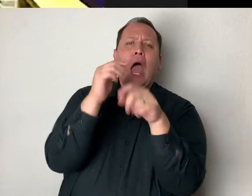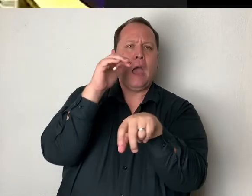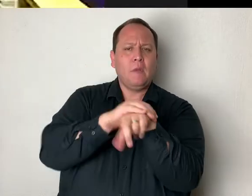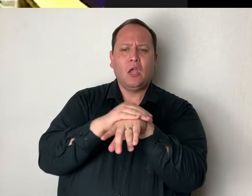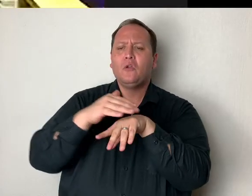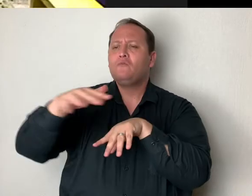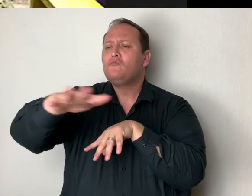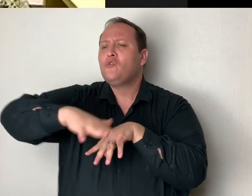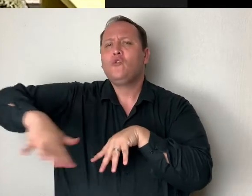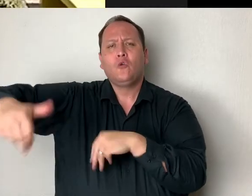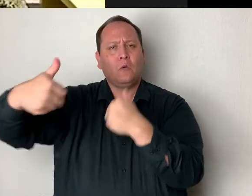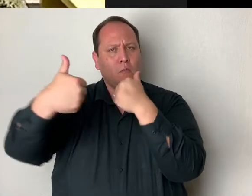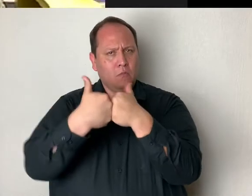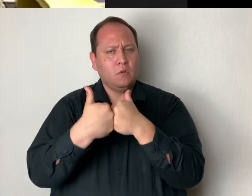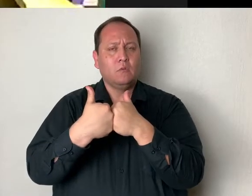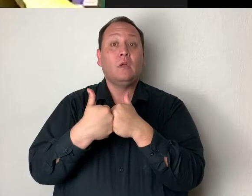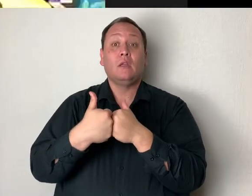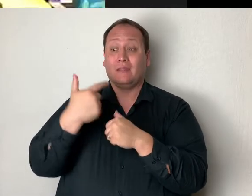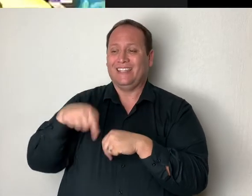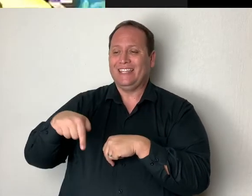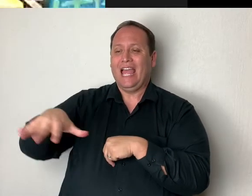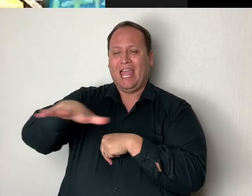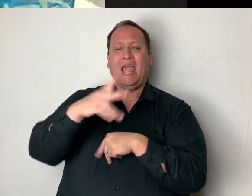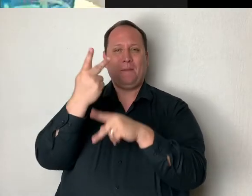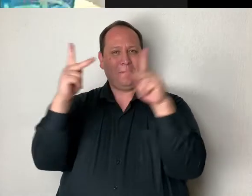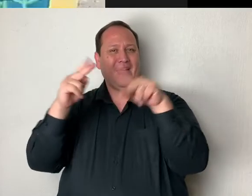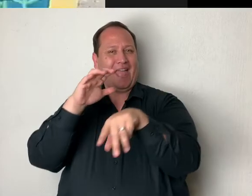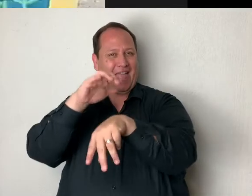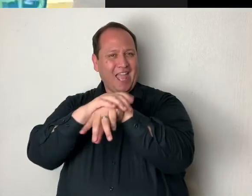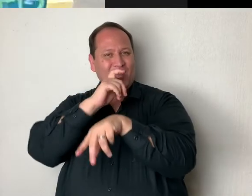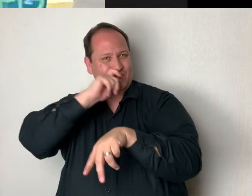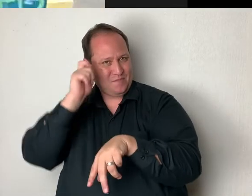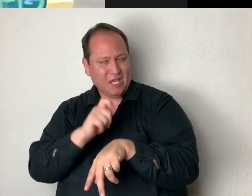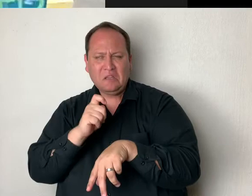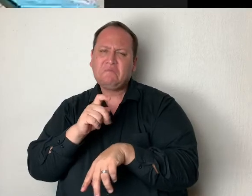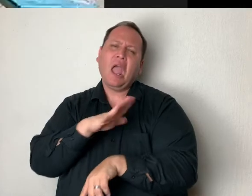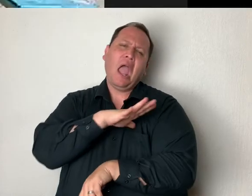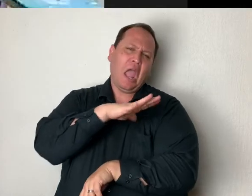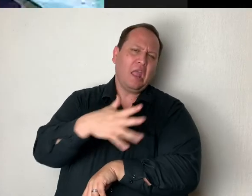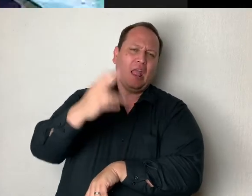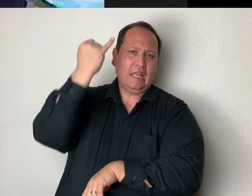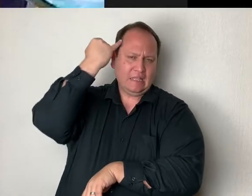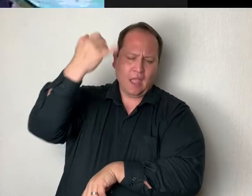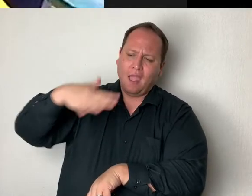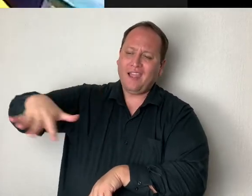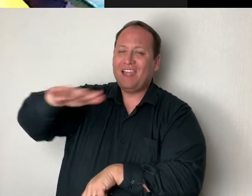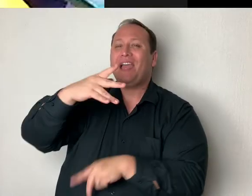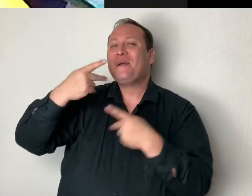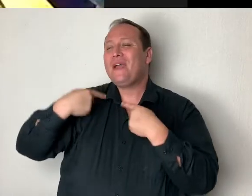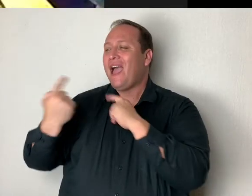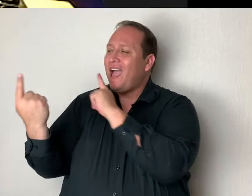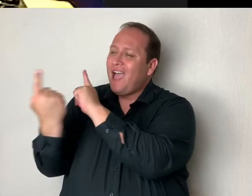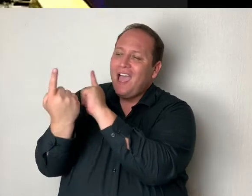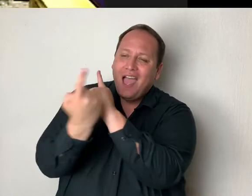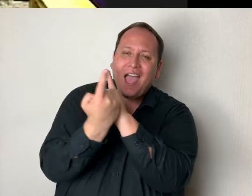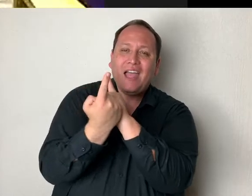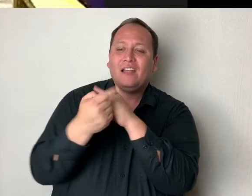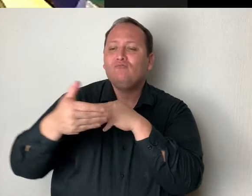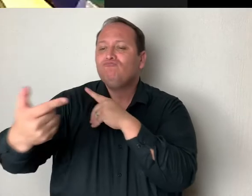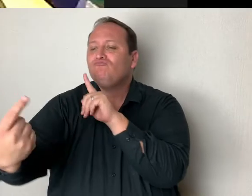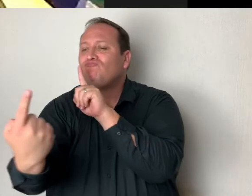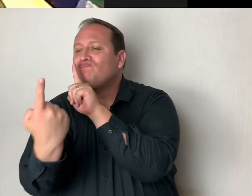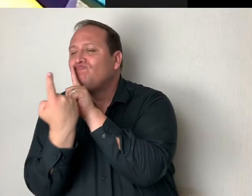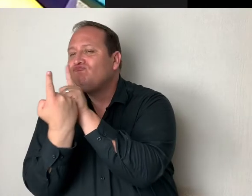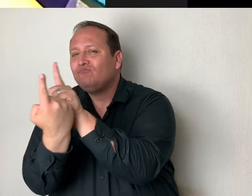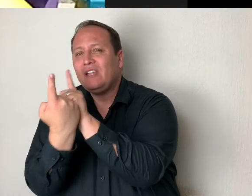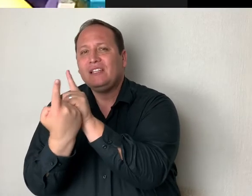within Friendship Park. So that's kind of the idea in general of Friendship Park, for people to make friends across the border. And